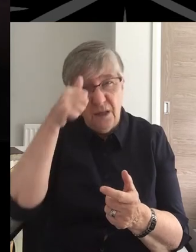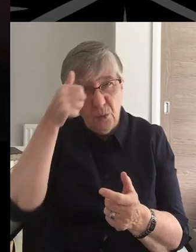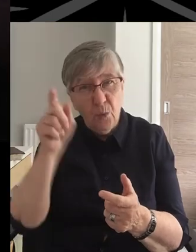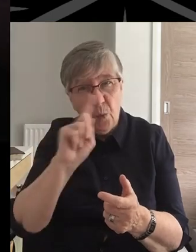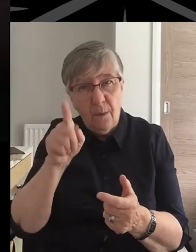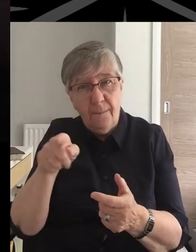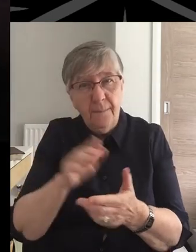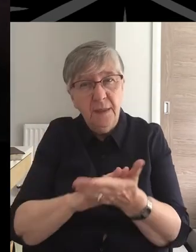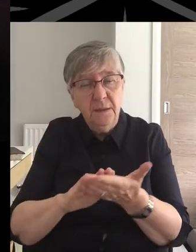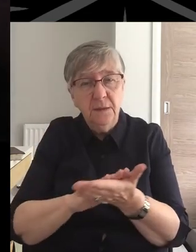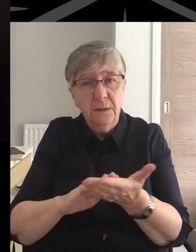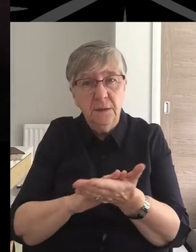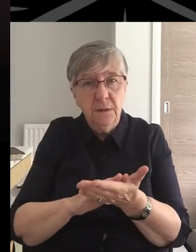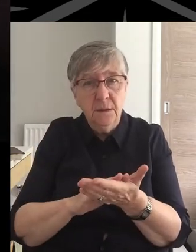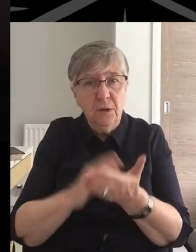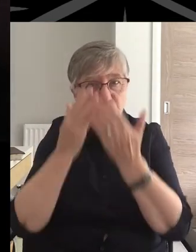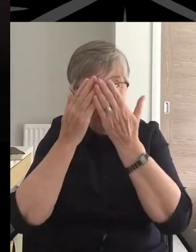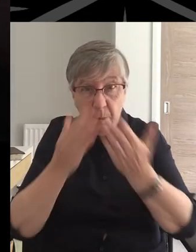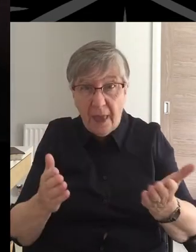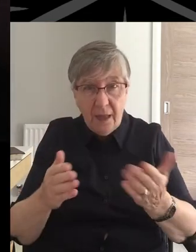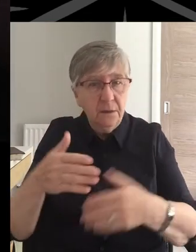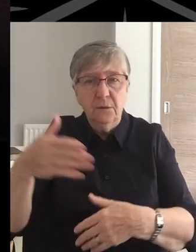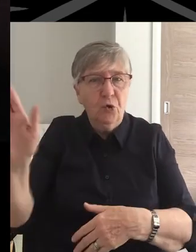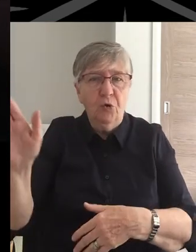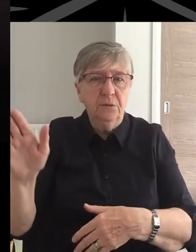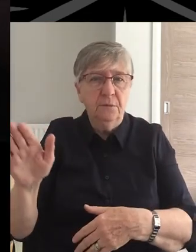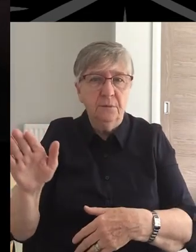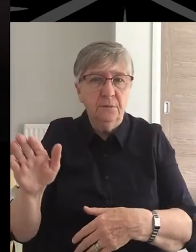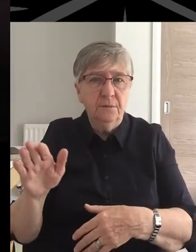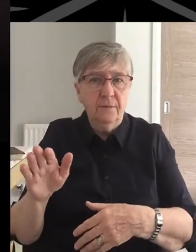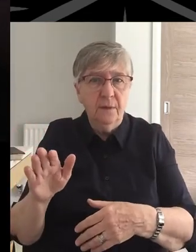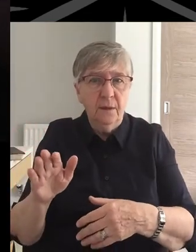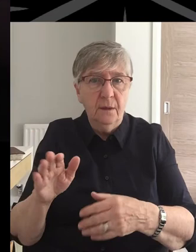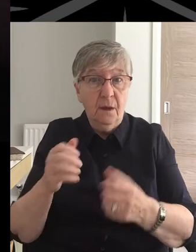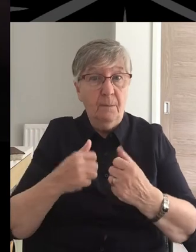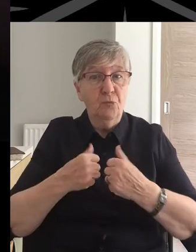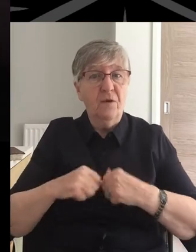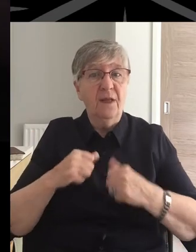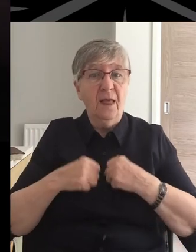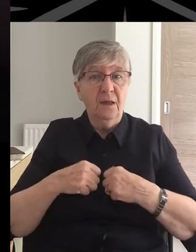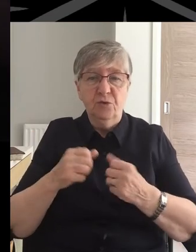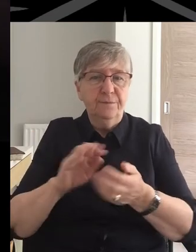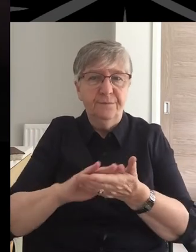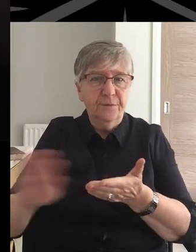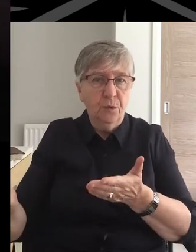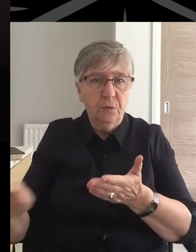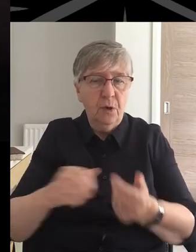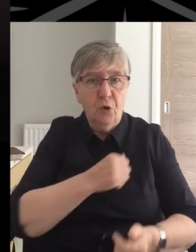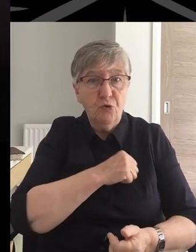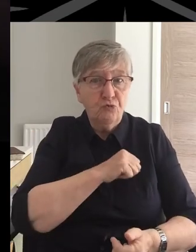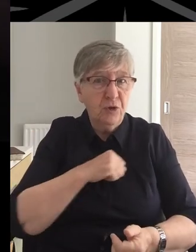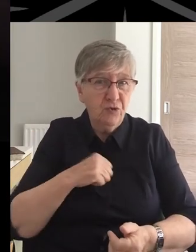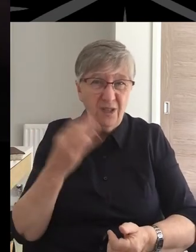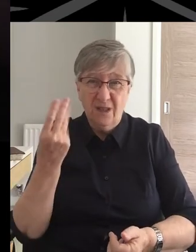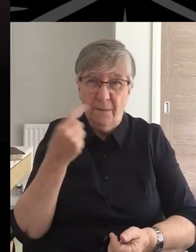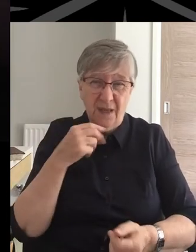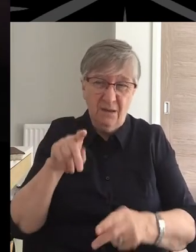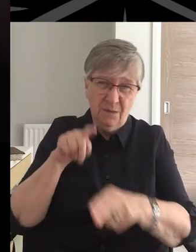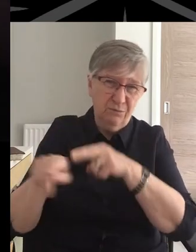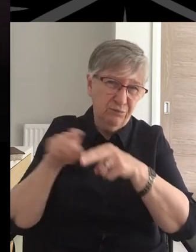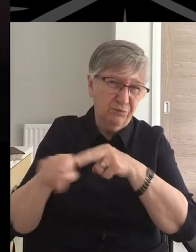from. Respect has gone, privilege has been substantially removed. Christianity is often mocked